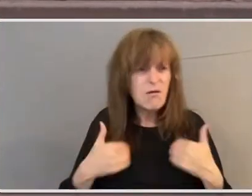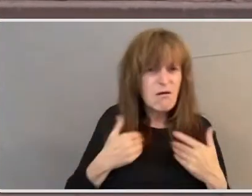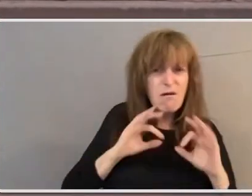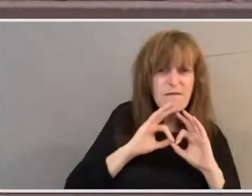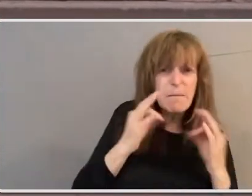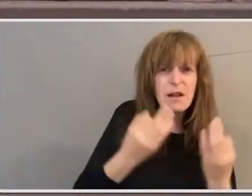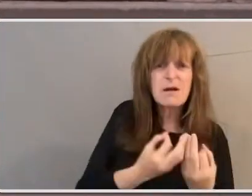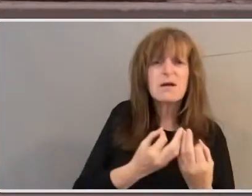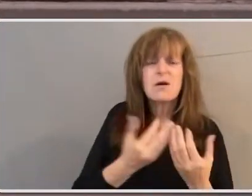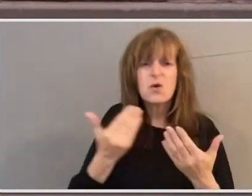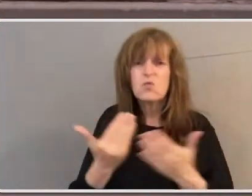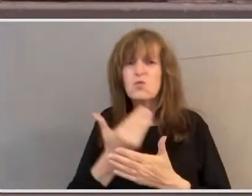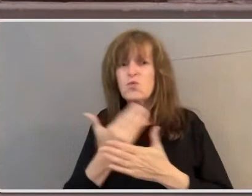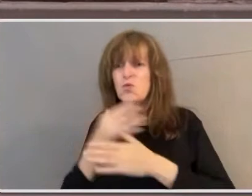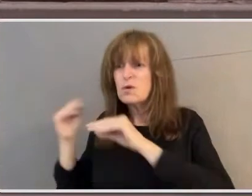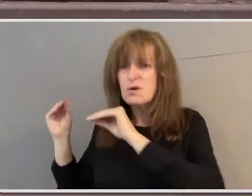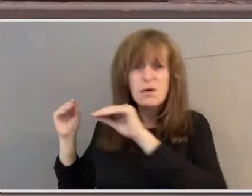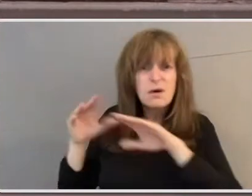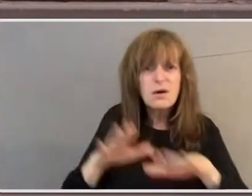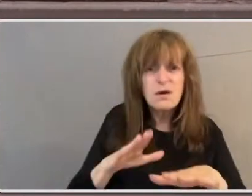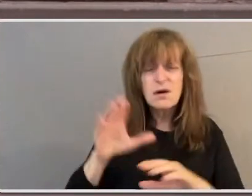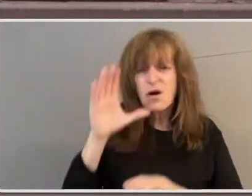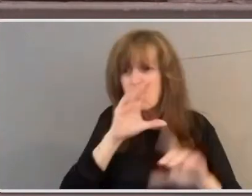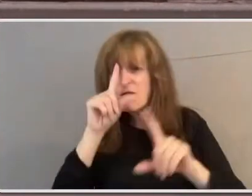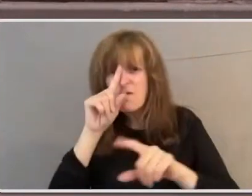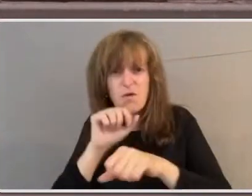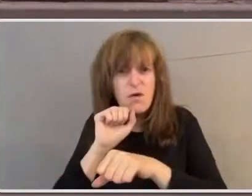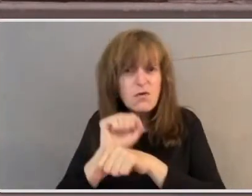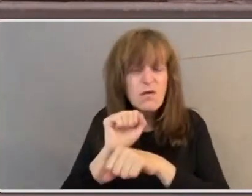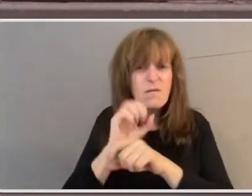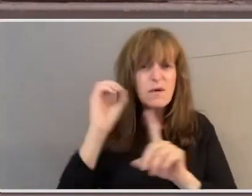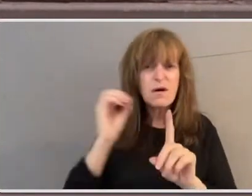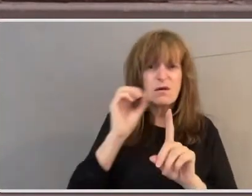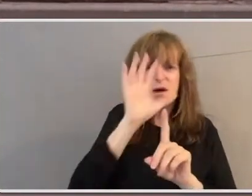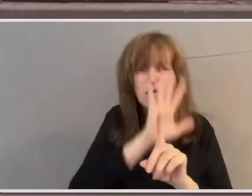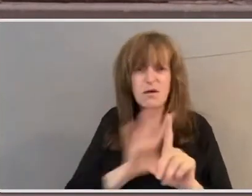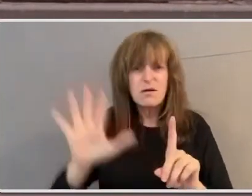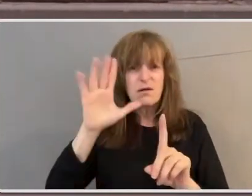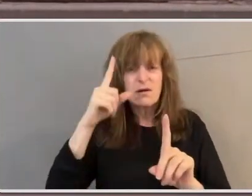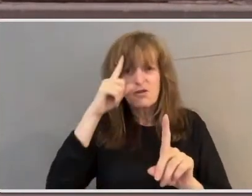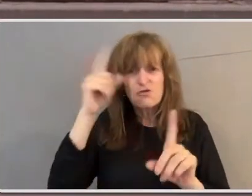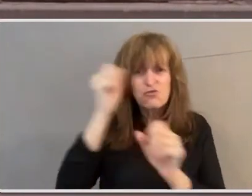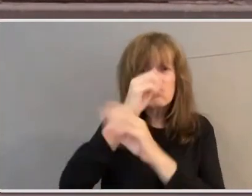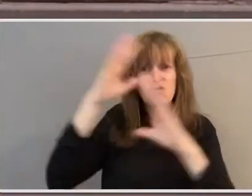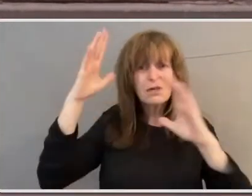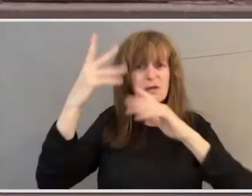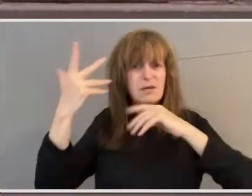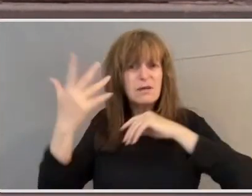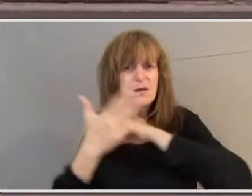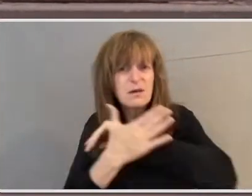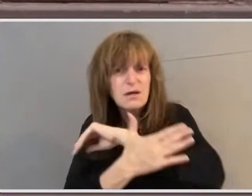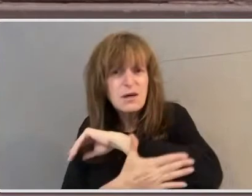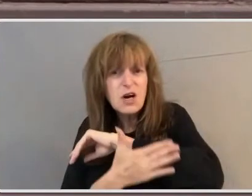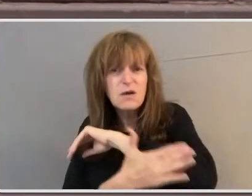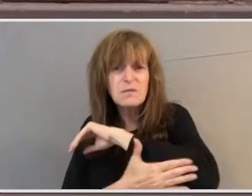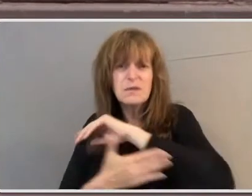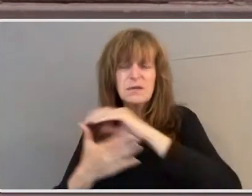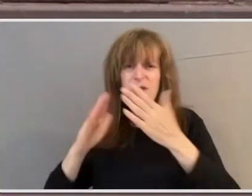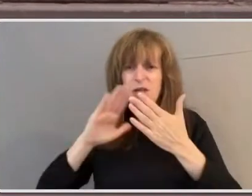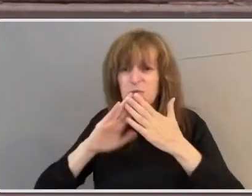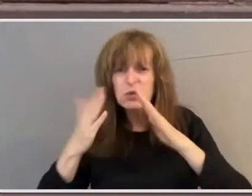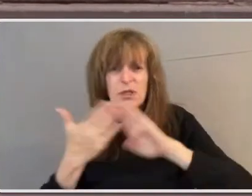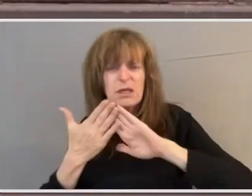dream, urban, suburban, and rural communities in every region of the province. This is